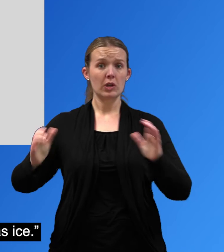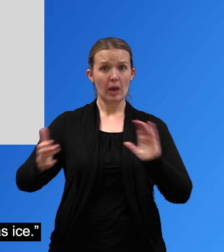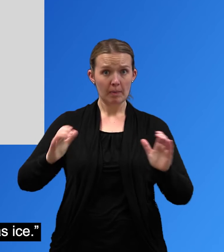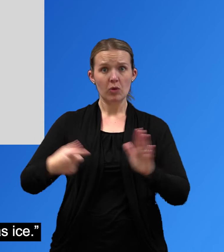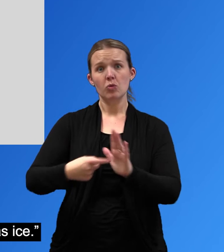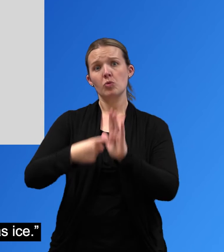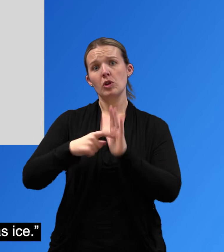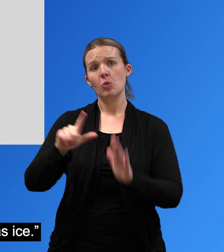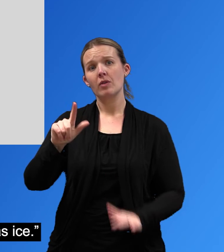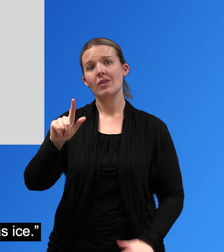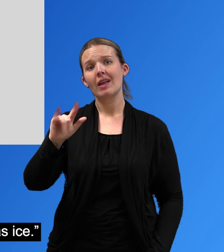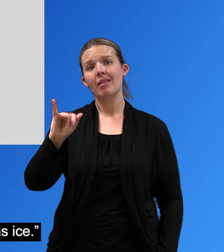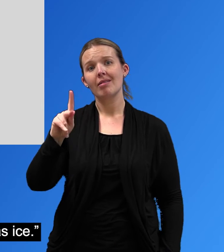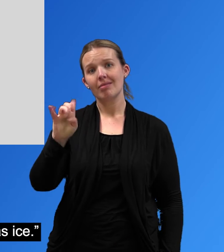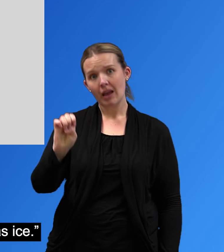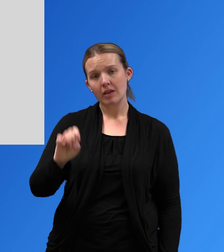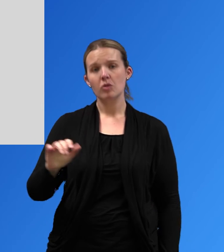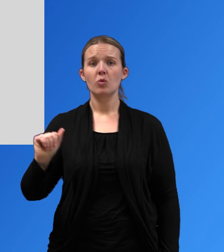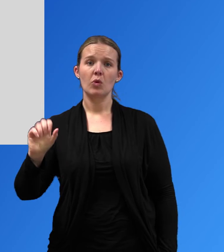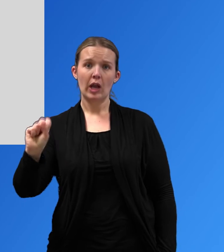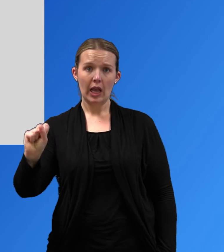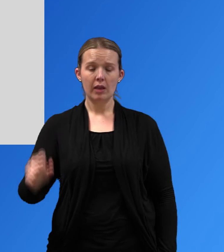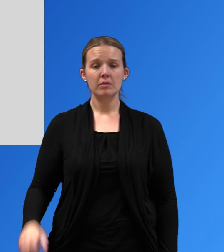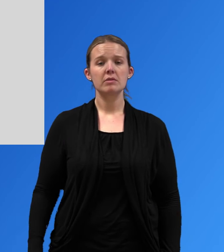as cold as ice.